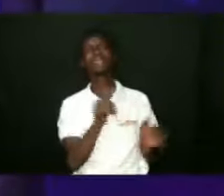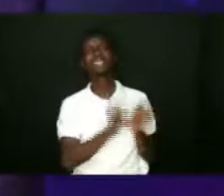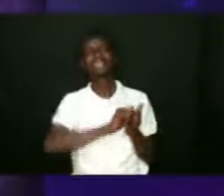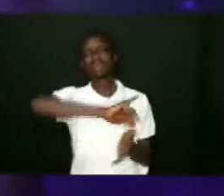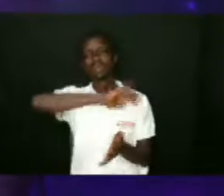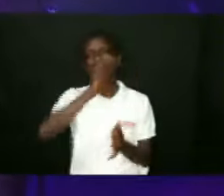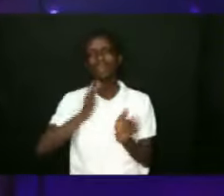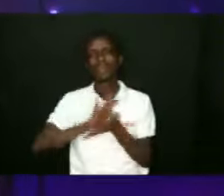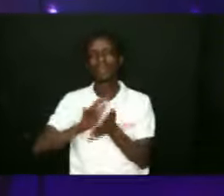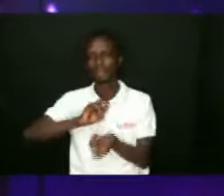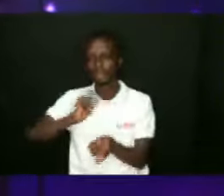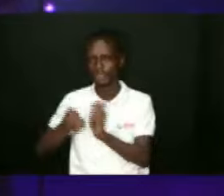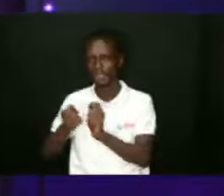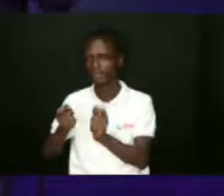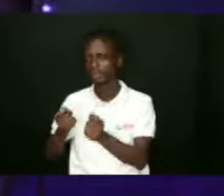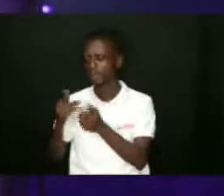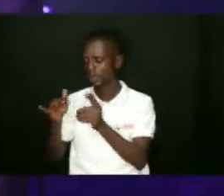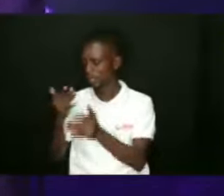nature,